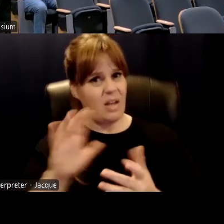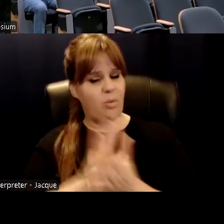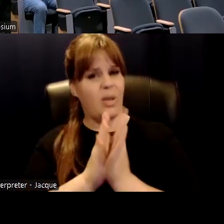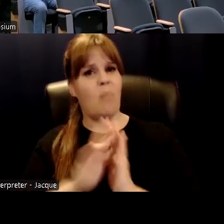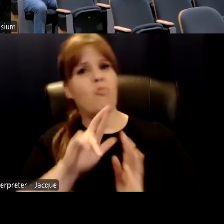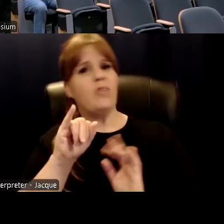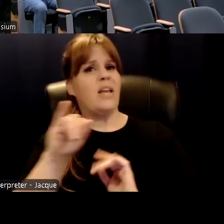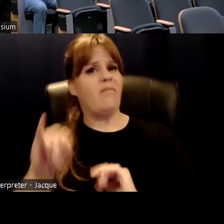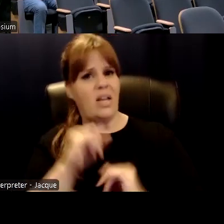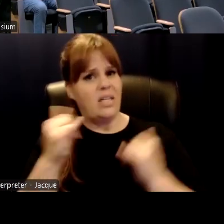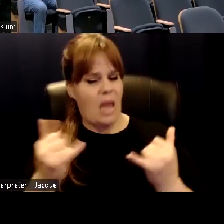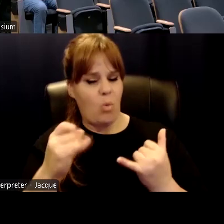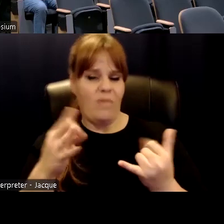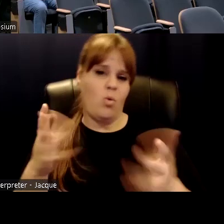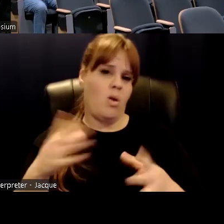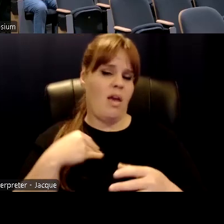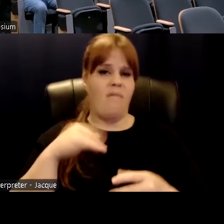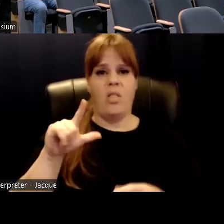now if you already have long COVID?